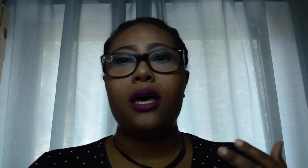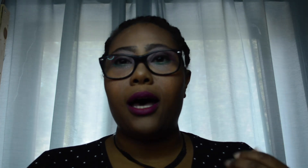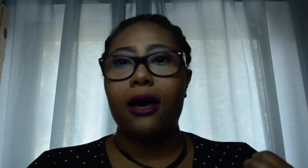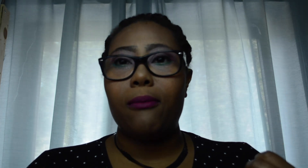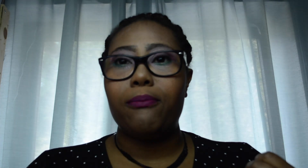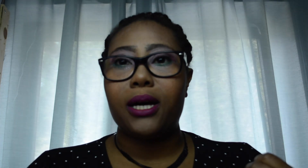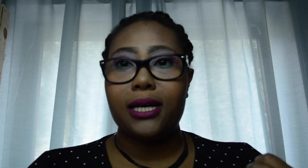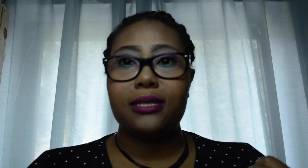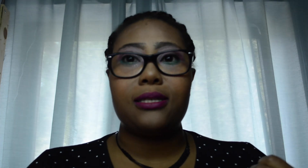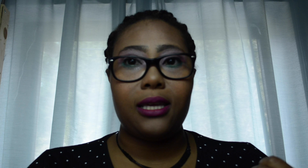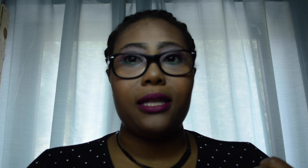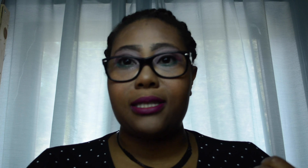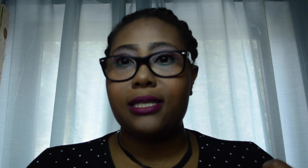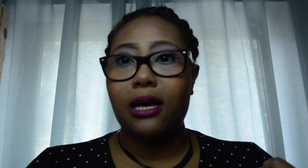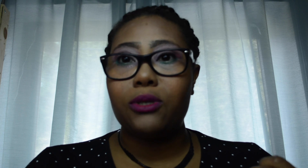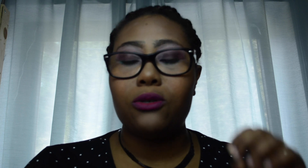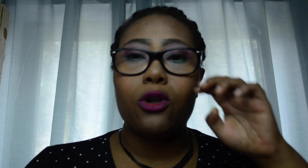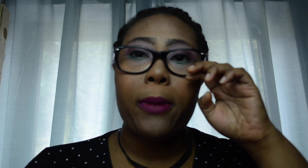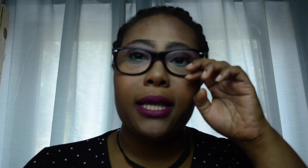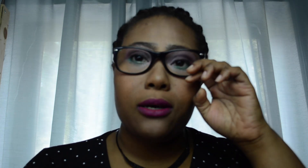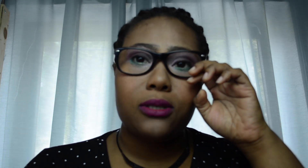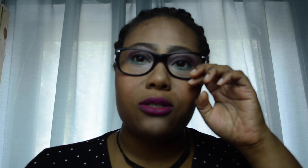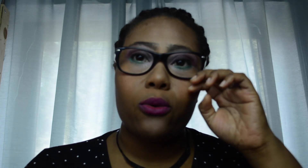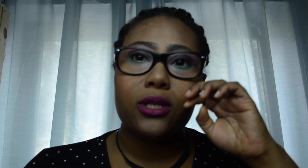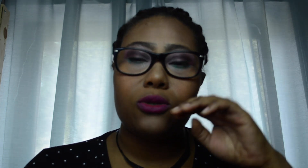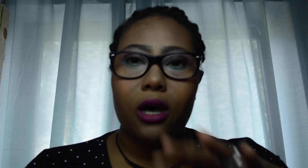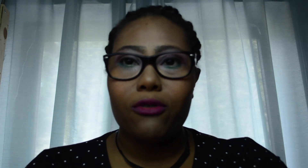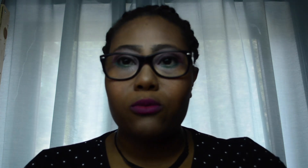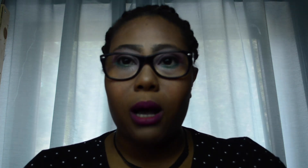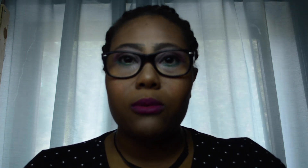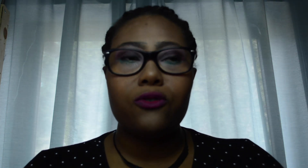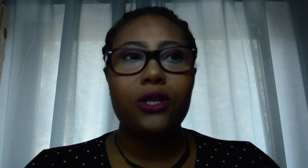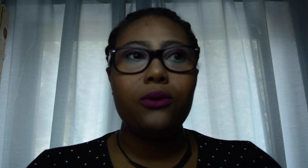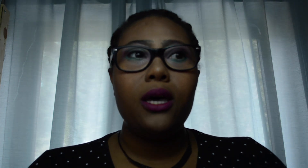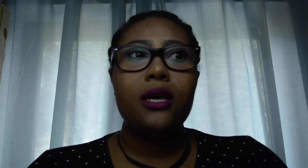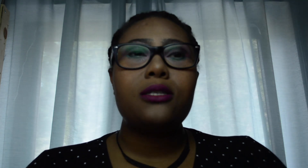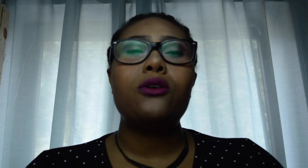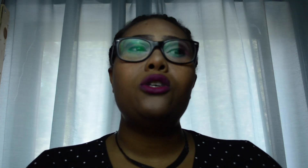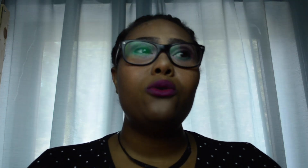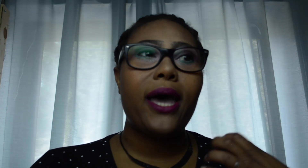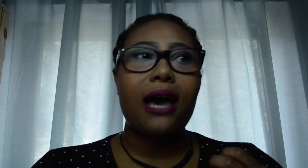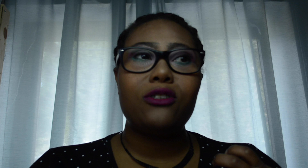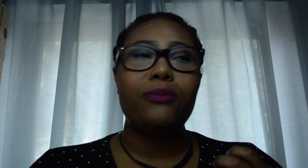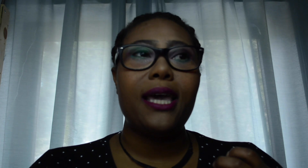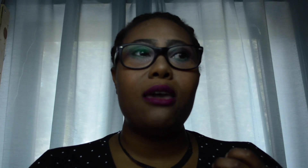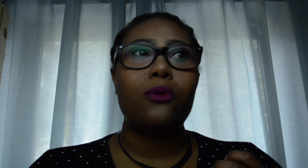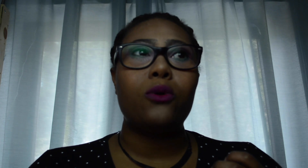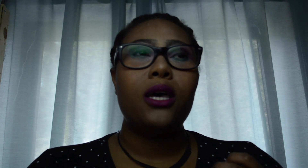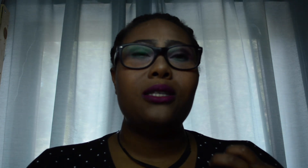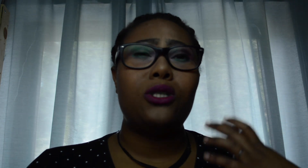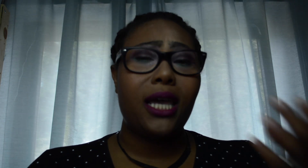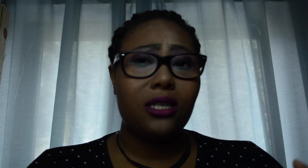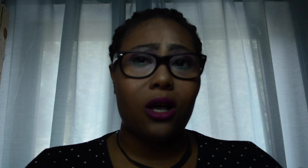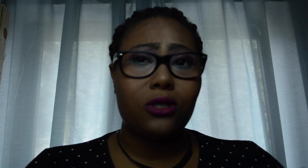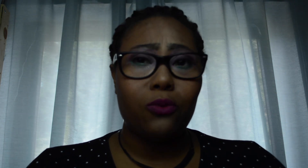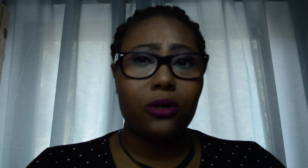issues. Because it's up to you. Nobody else is going to solve those problems for you. So you have to be able